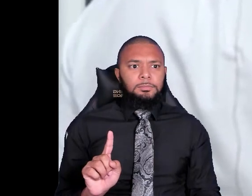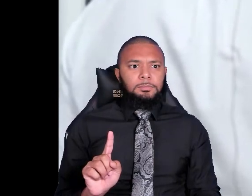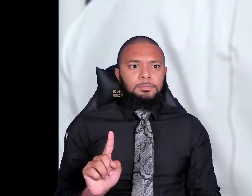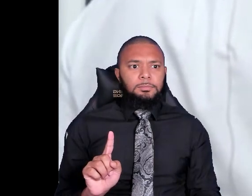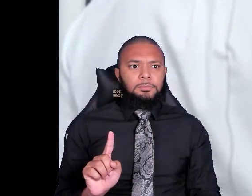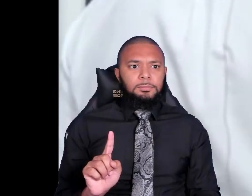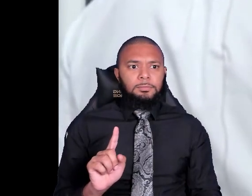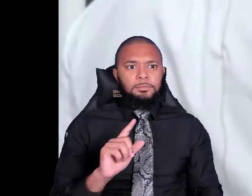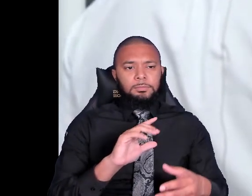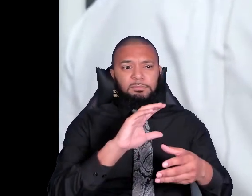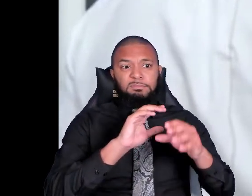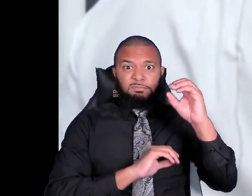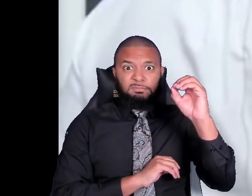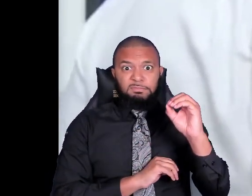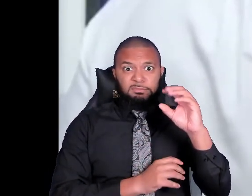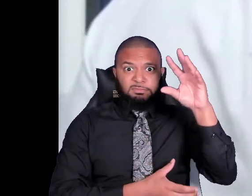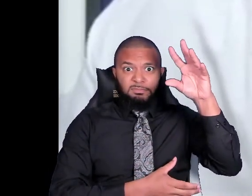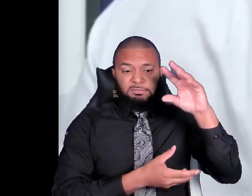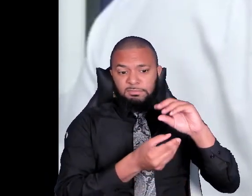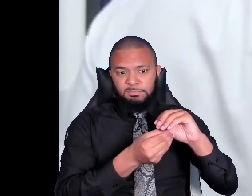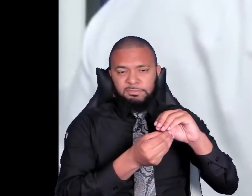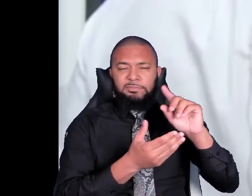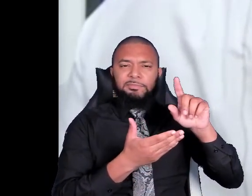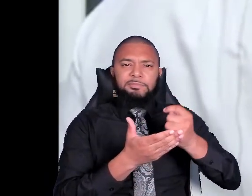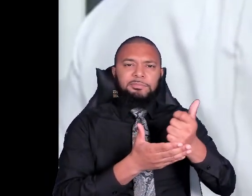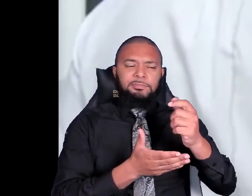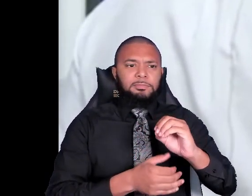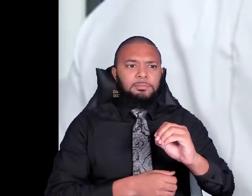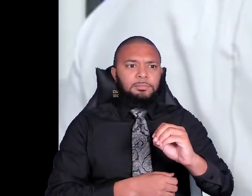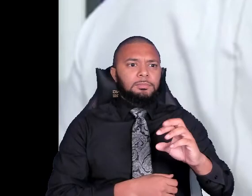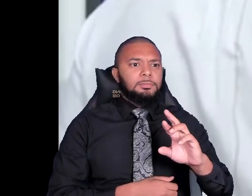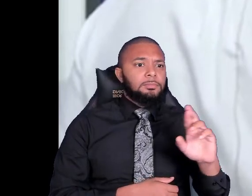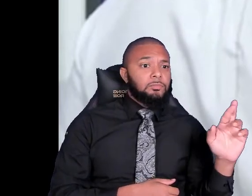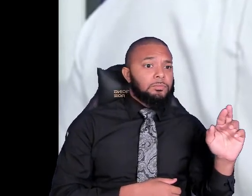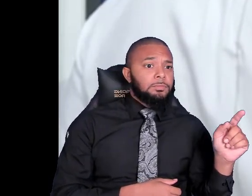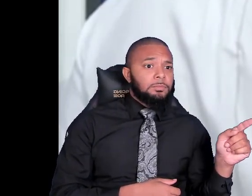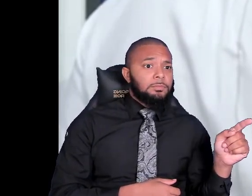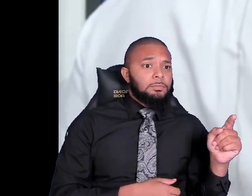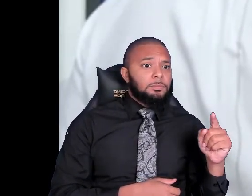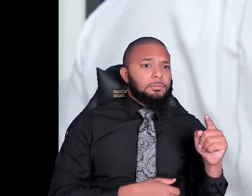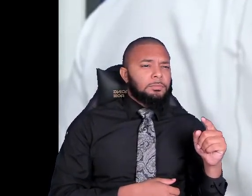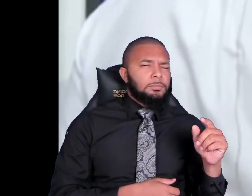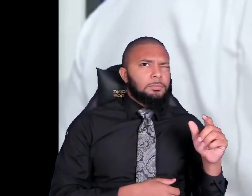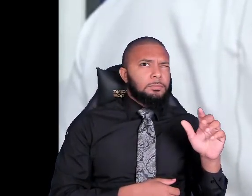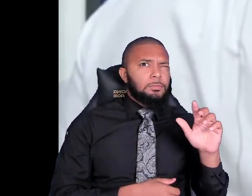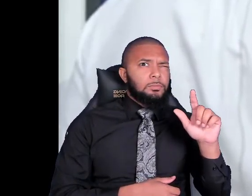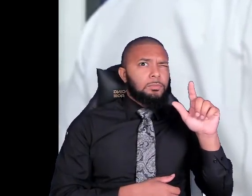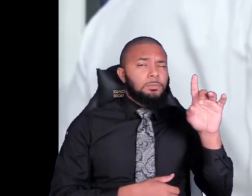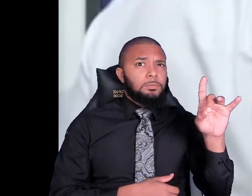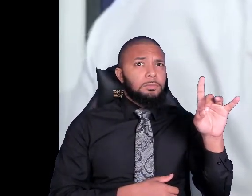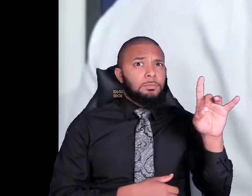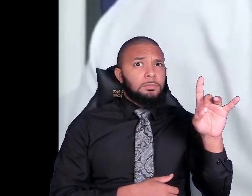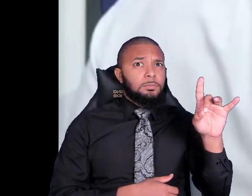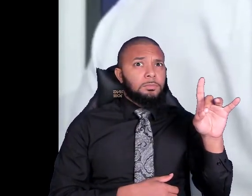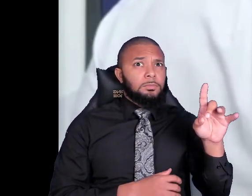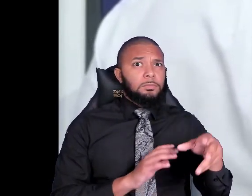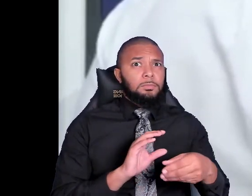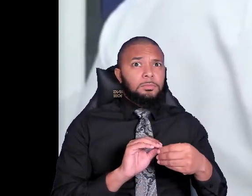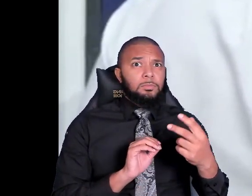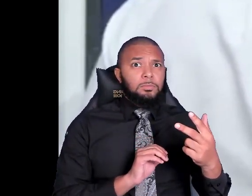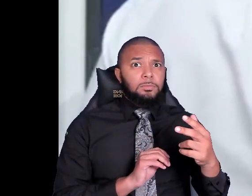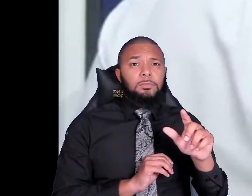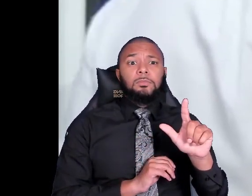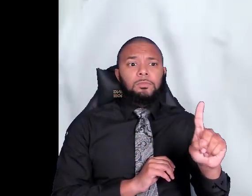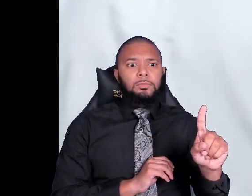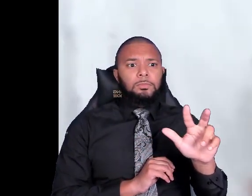These add up to 0, which is good. What's the right-hand side? So it would be 28 plus 3, so that'd be